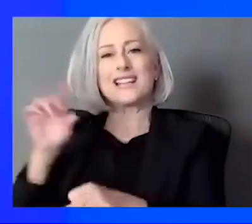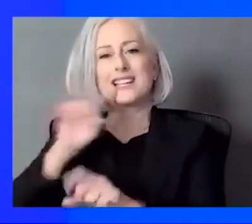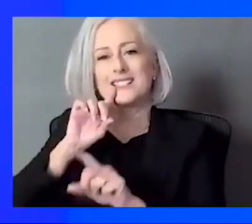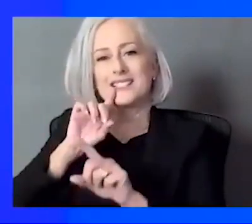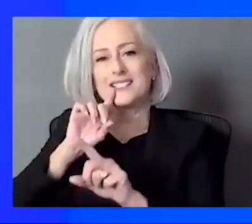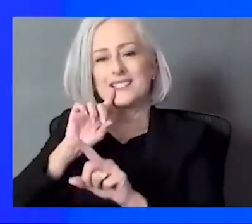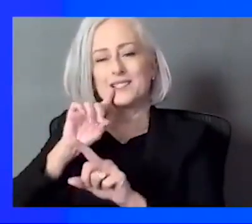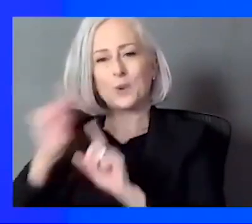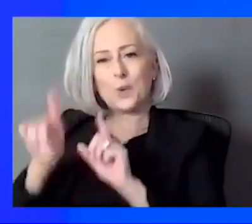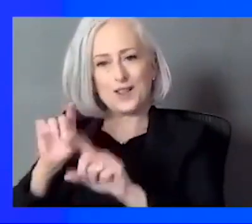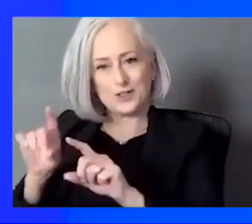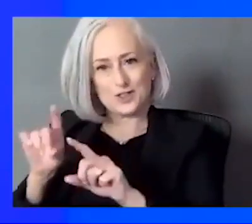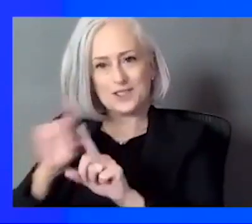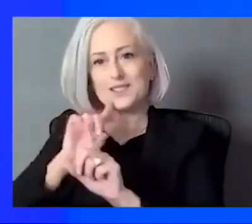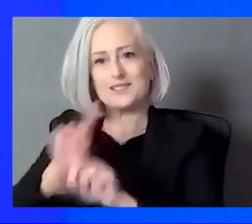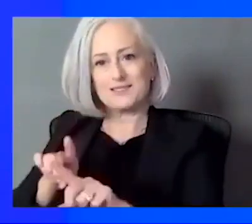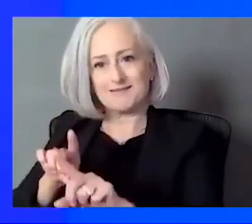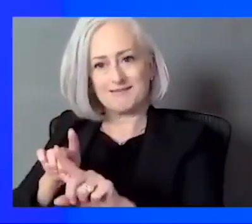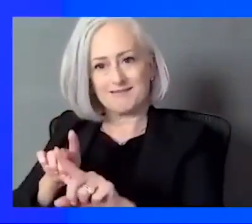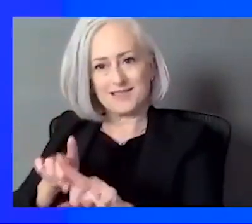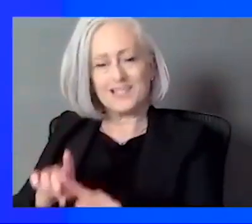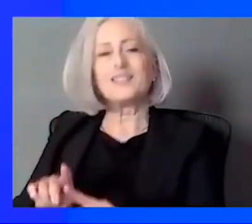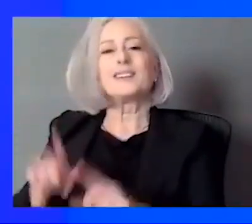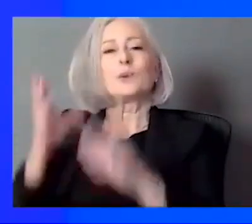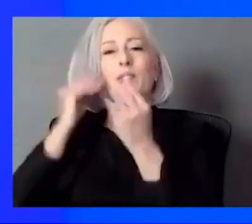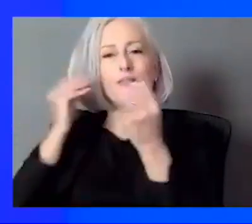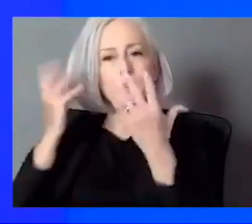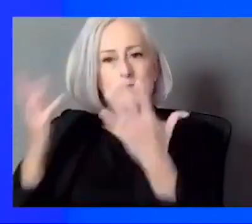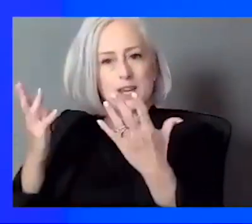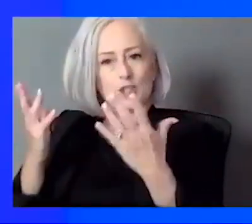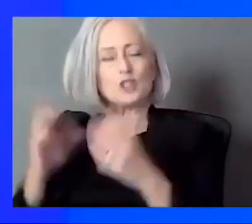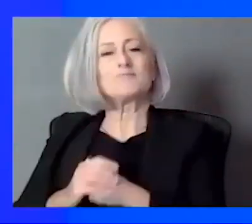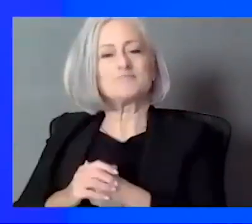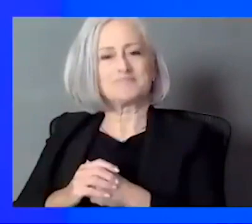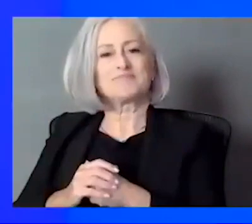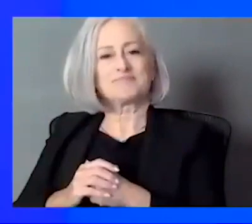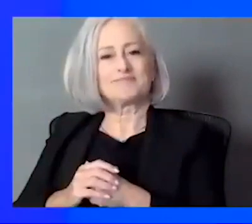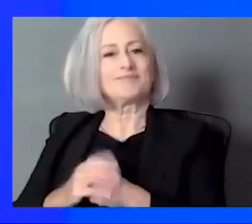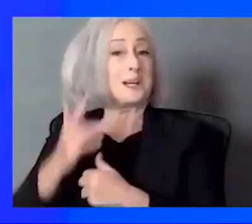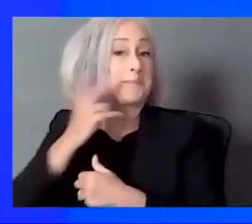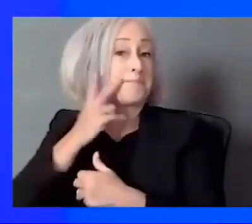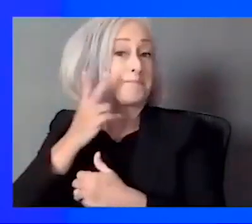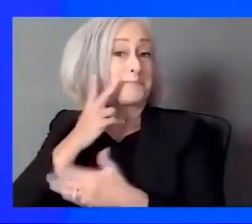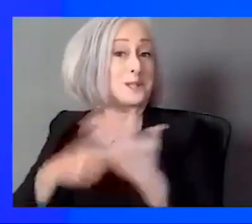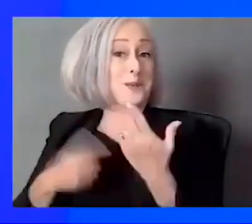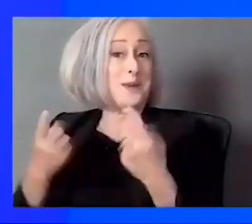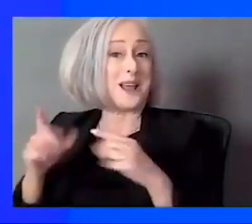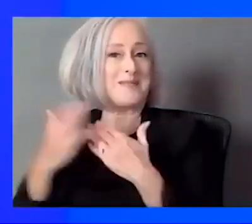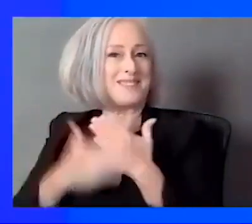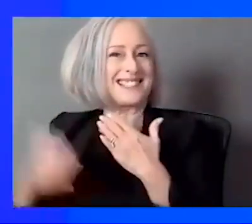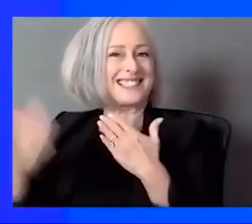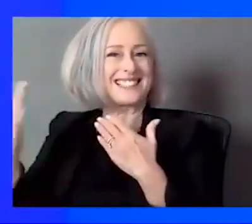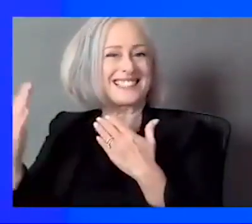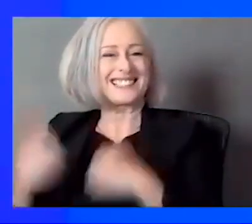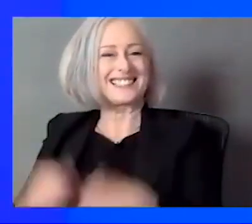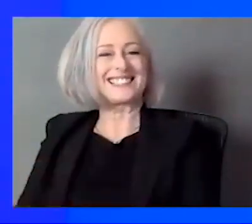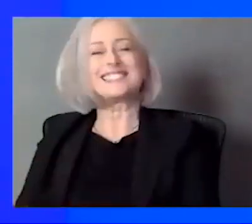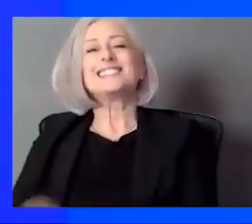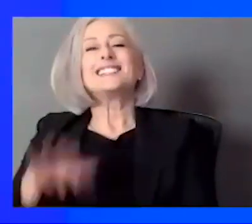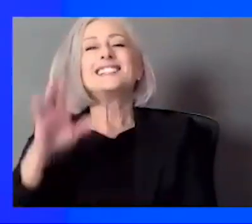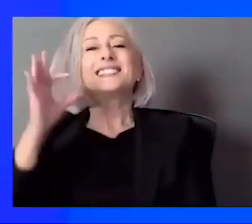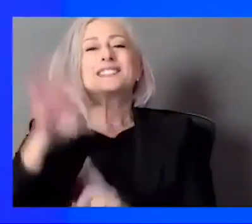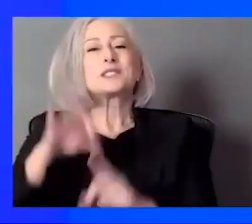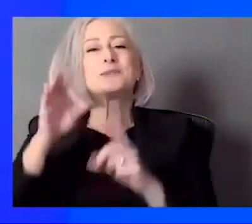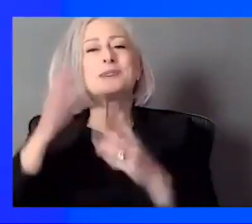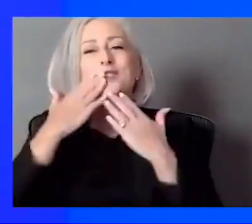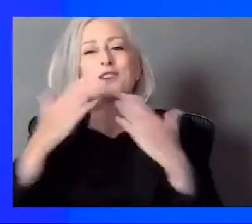well and be informative. But, we'll go from there. I just want to say a special thank you and a shout out to